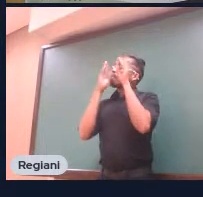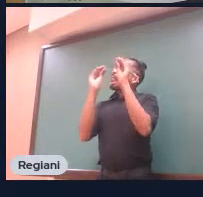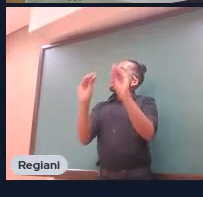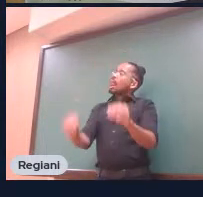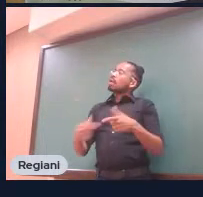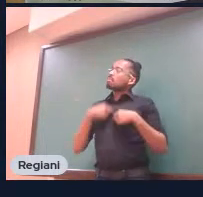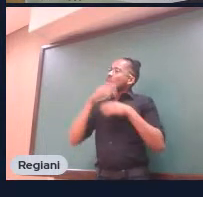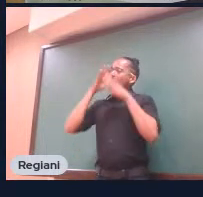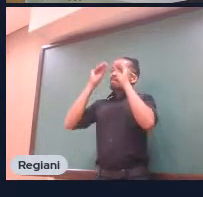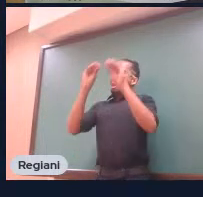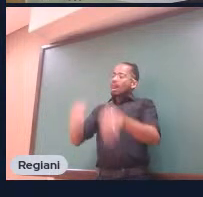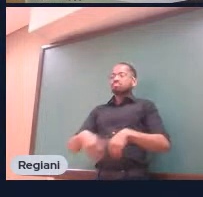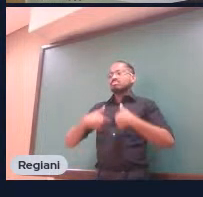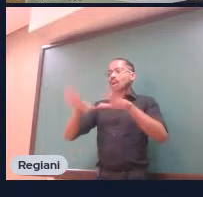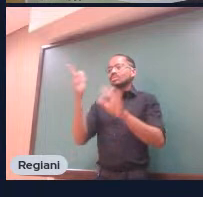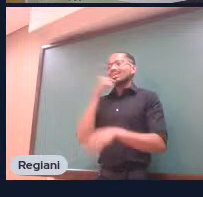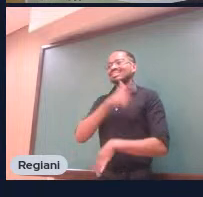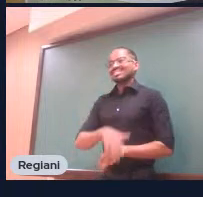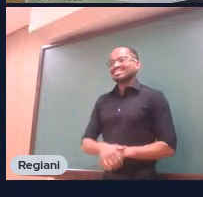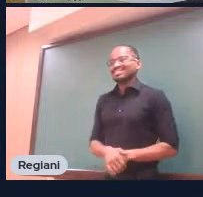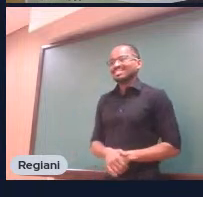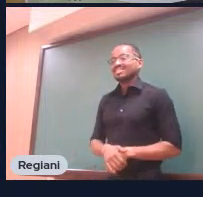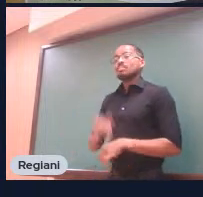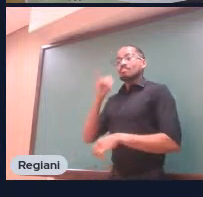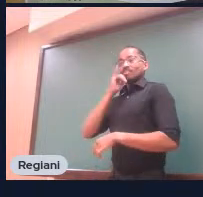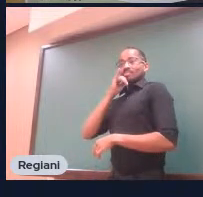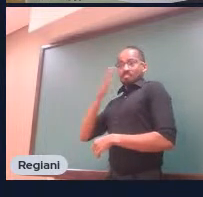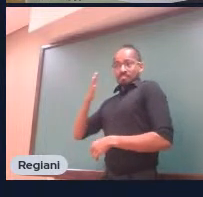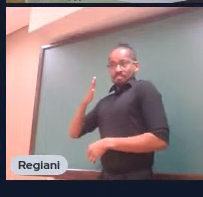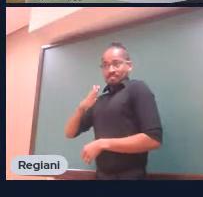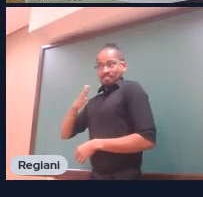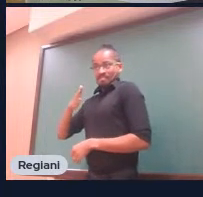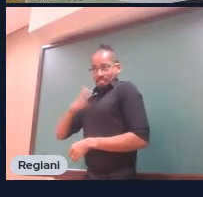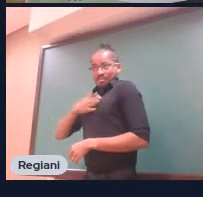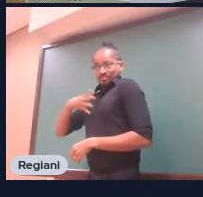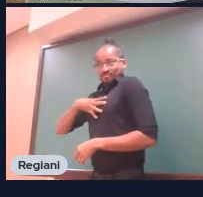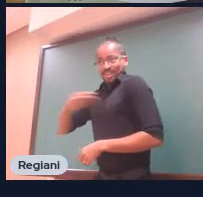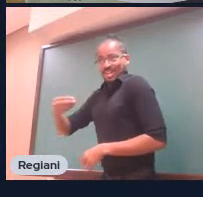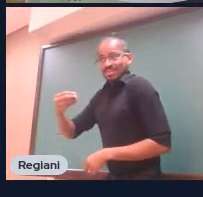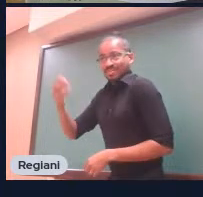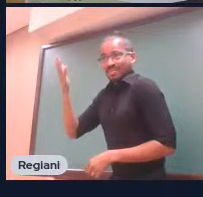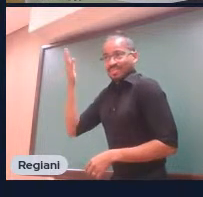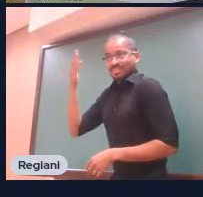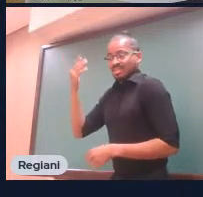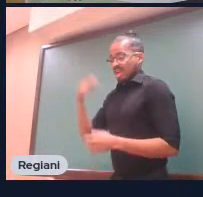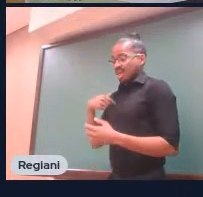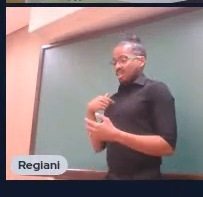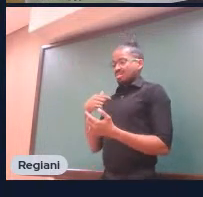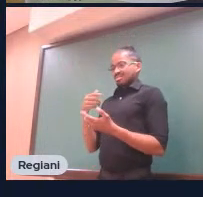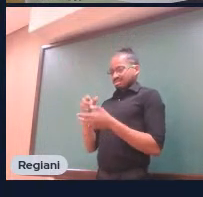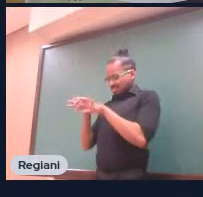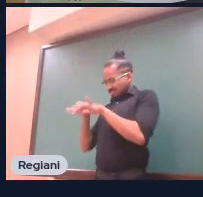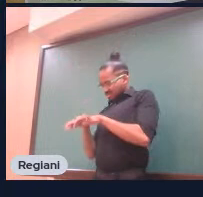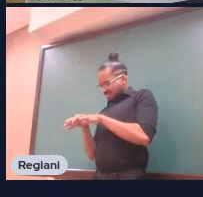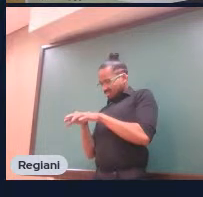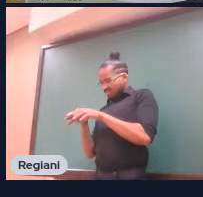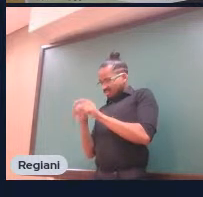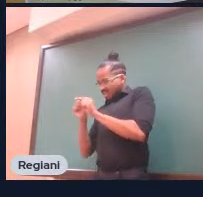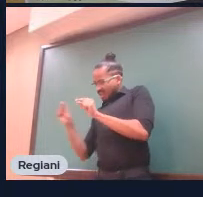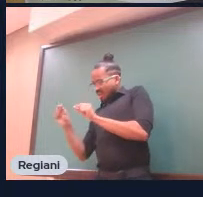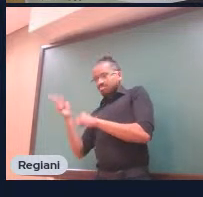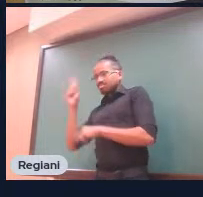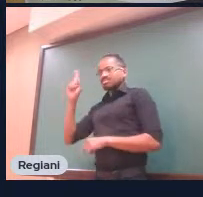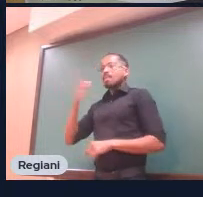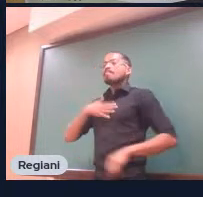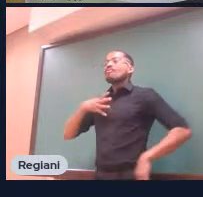the alphabet. Today, you don't. My children speak to Google, and Google just replies. So that's another way